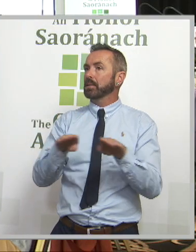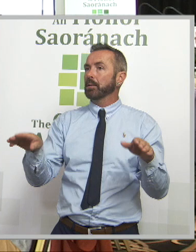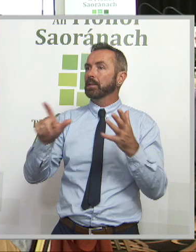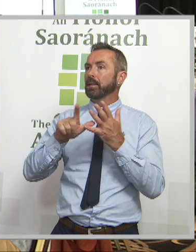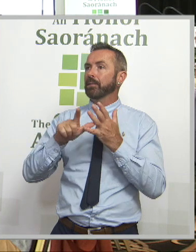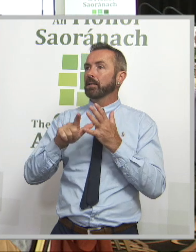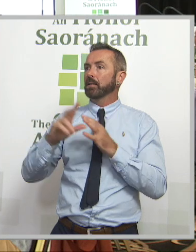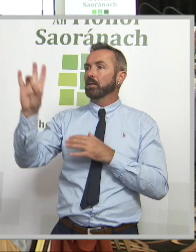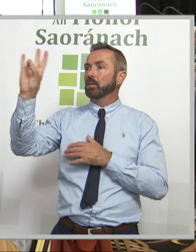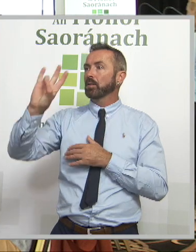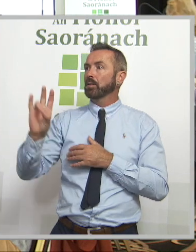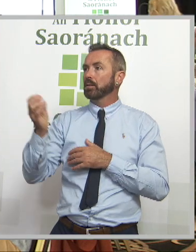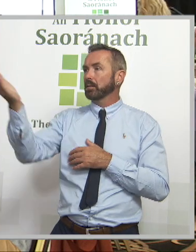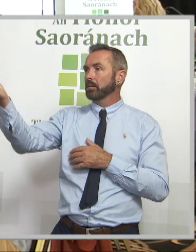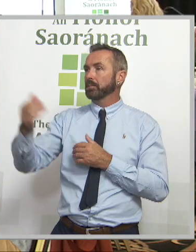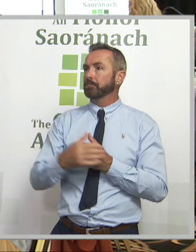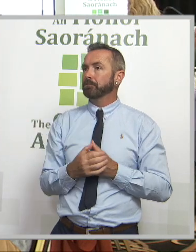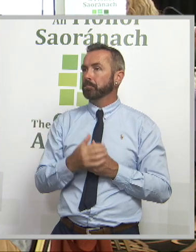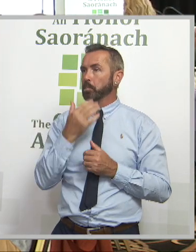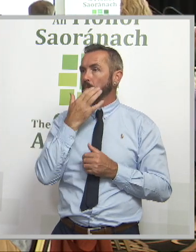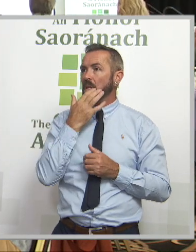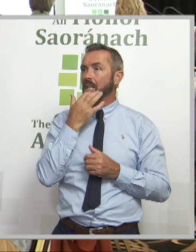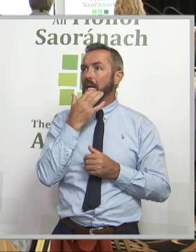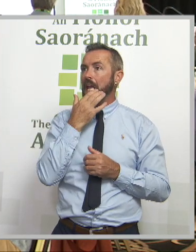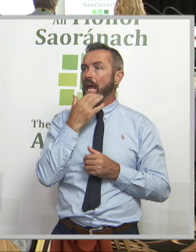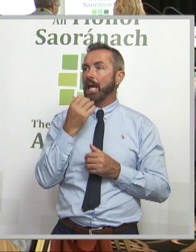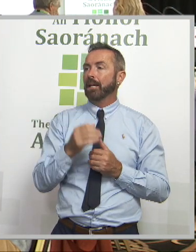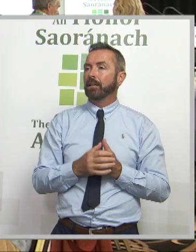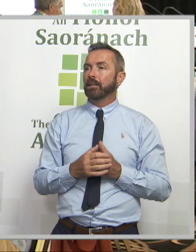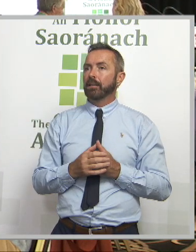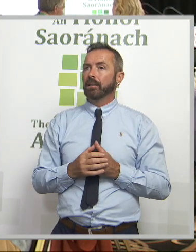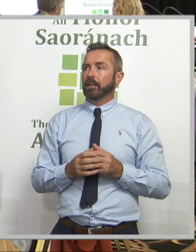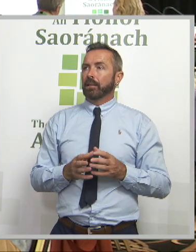7. Thanks, Caroline. Yeah, from our